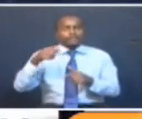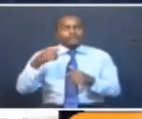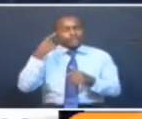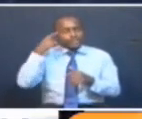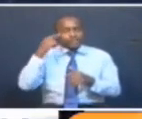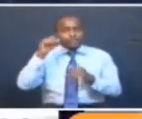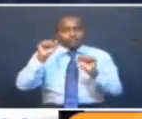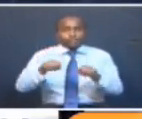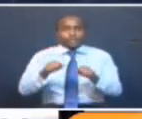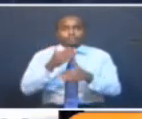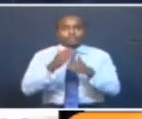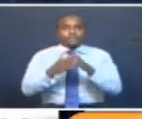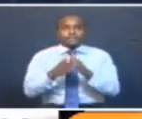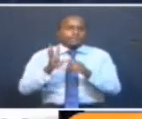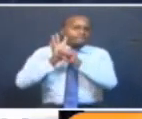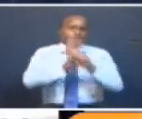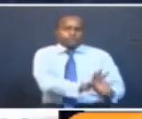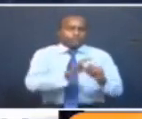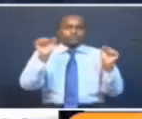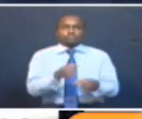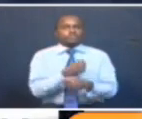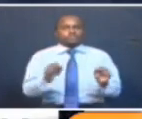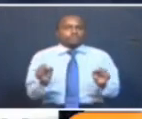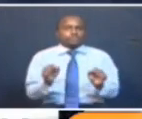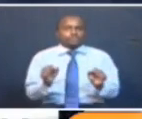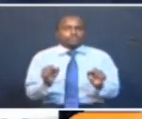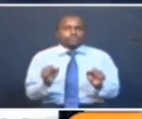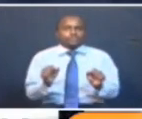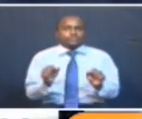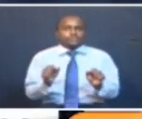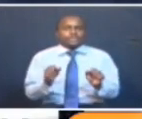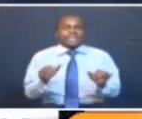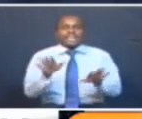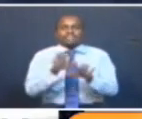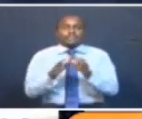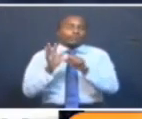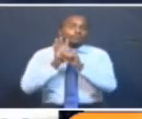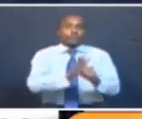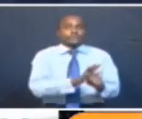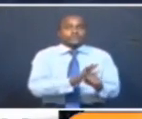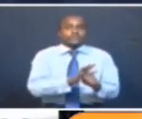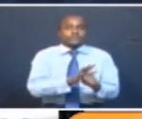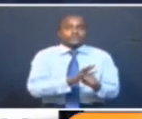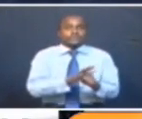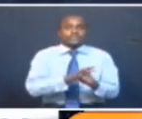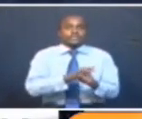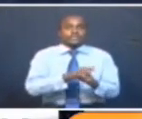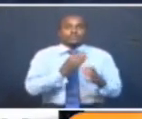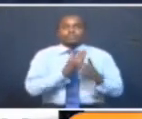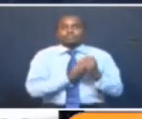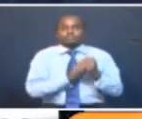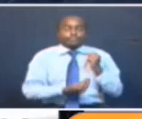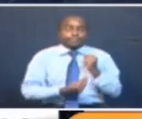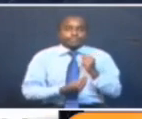that you cannot just impose things. Yeah. And every imposition that you do, it always either dampens